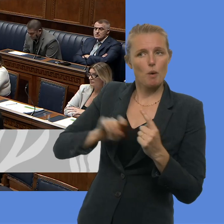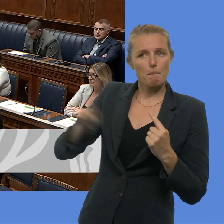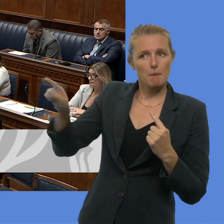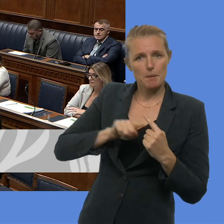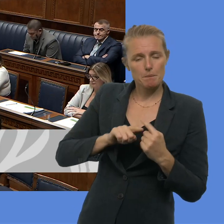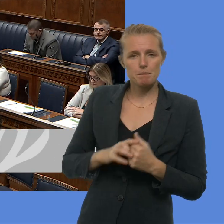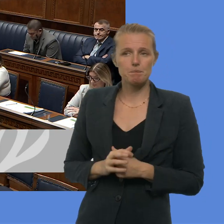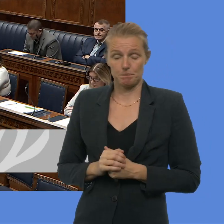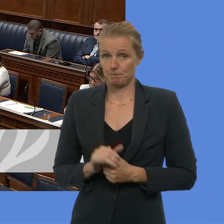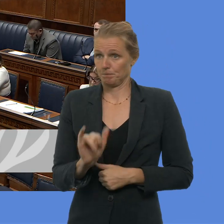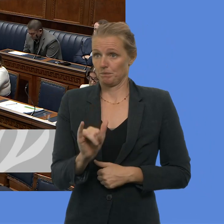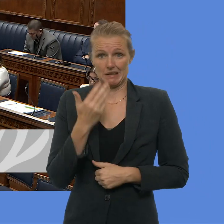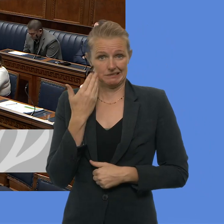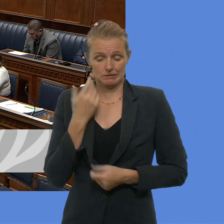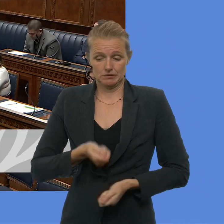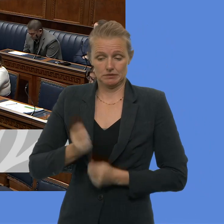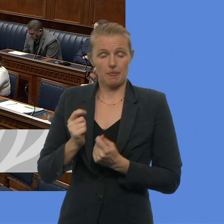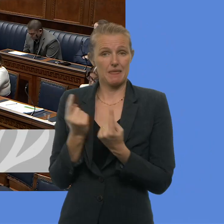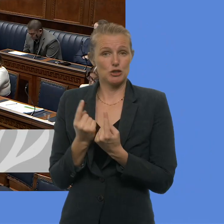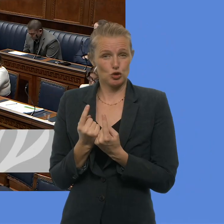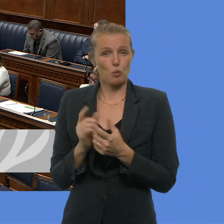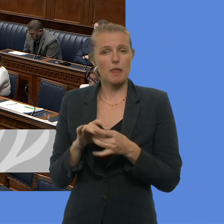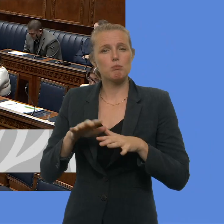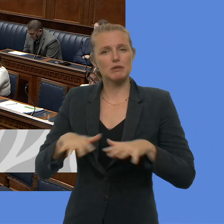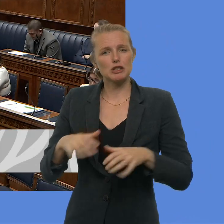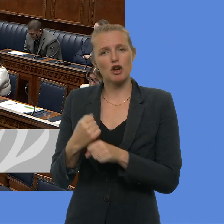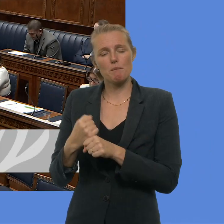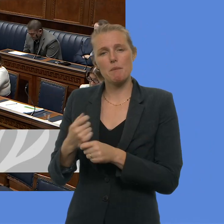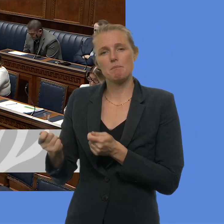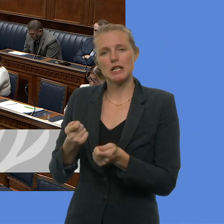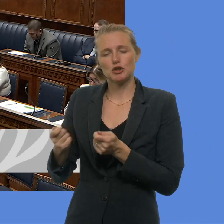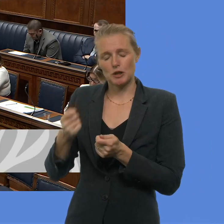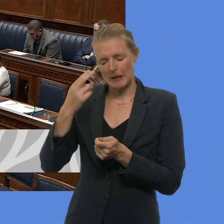raised this issue at a recent meeting we had with a British Government Minister whose